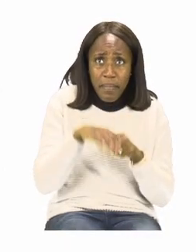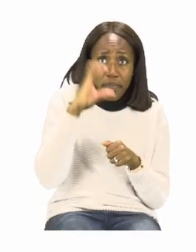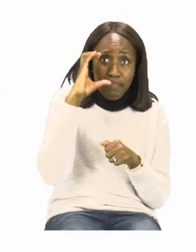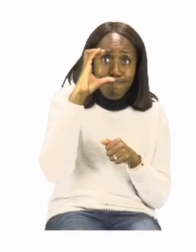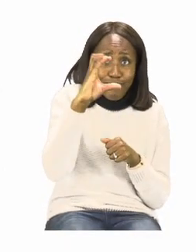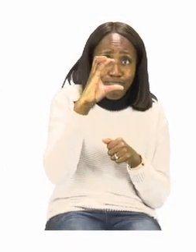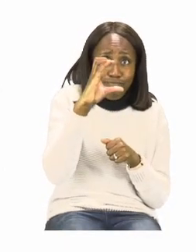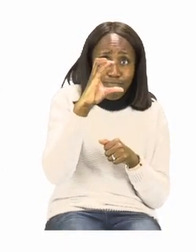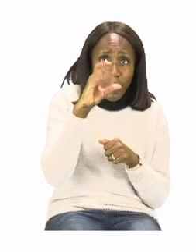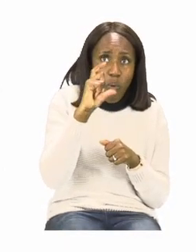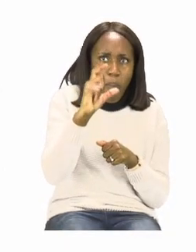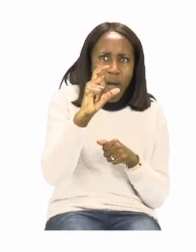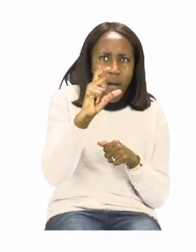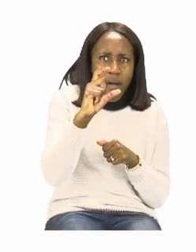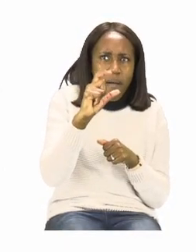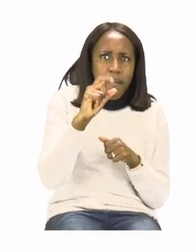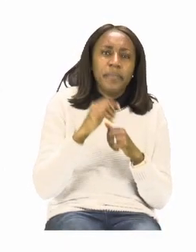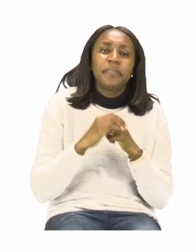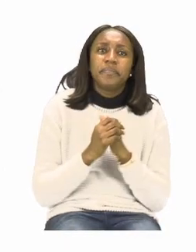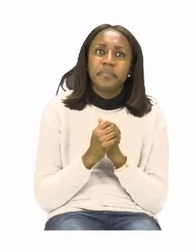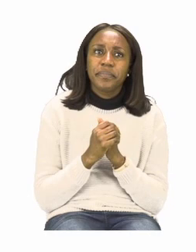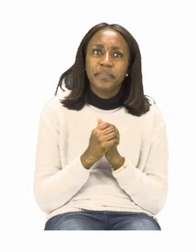word cut.